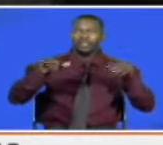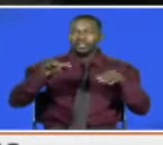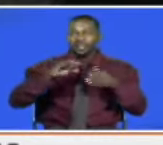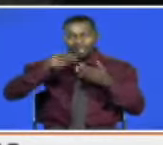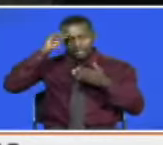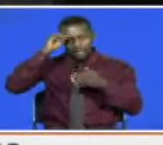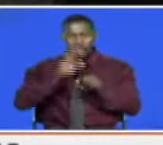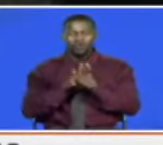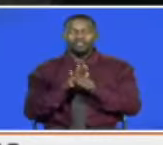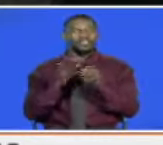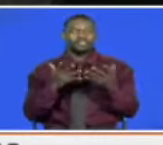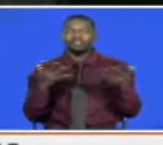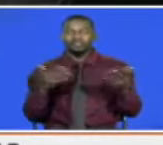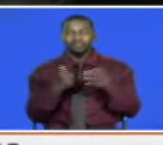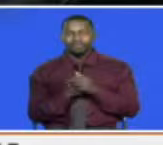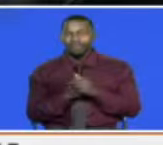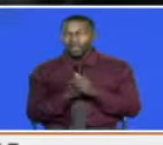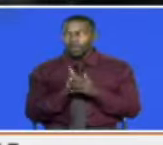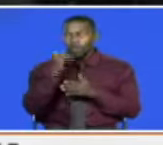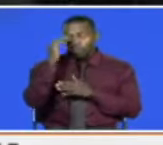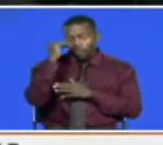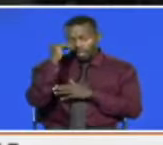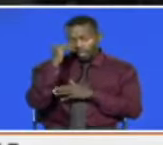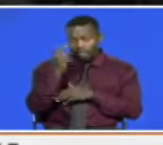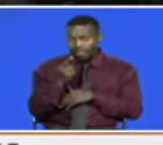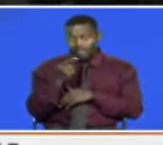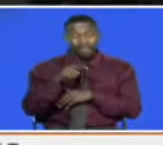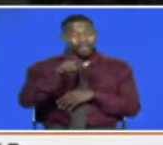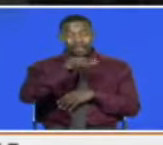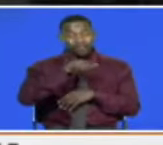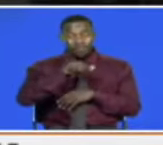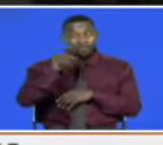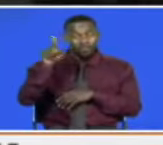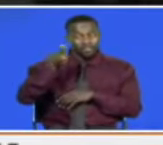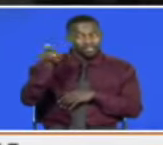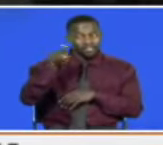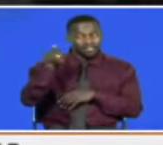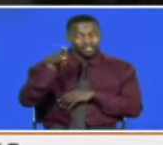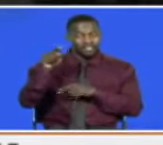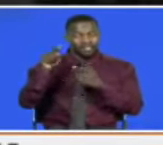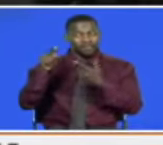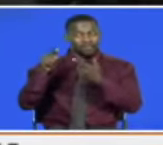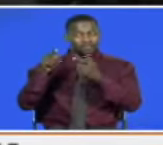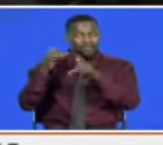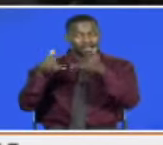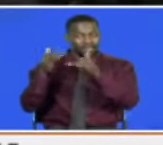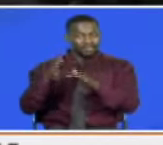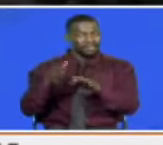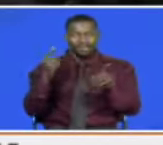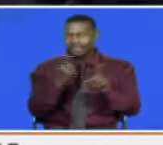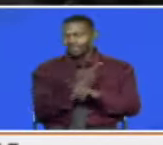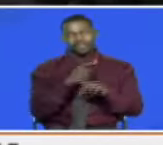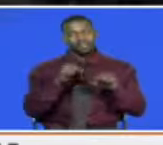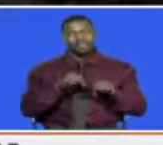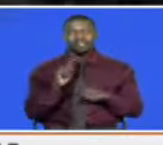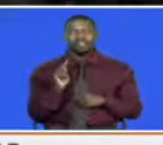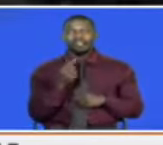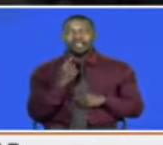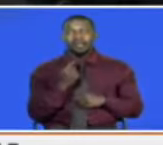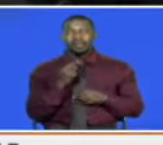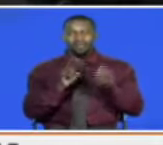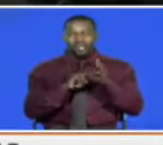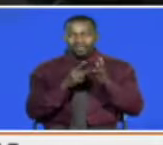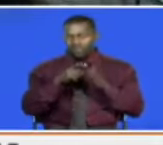lot. Kwa sababu our level yao si level yetu. So tumeona